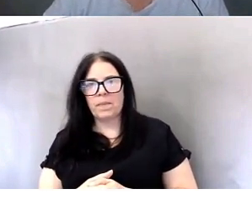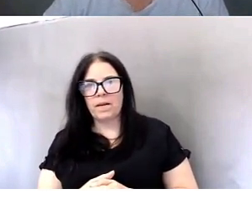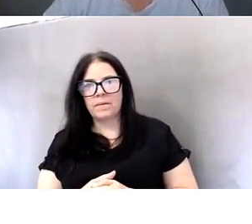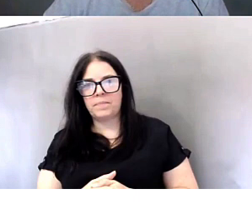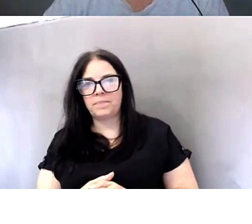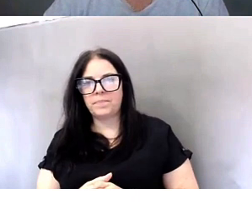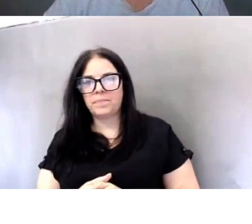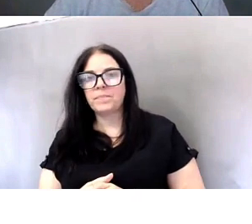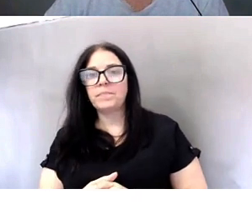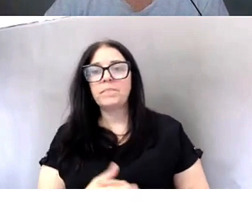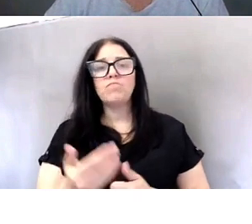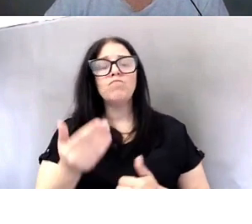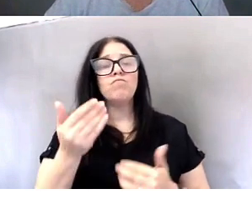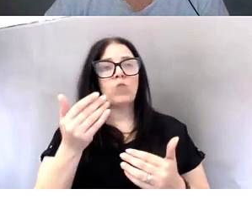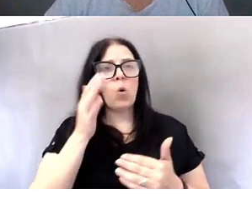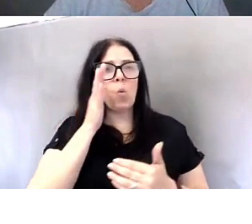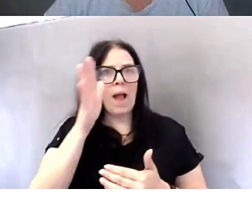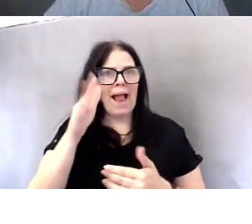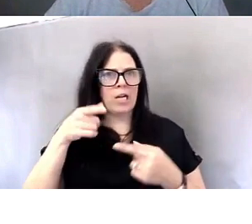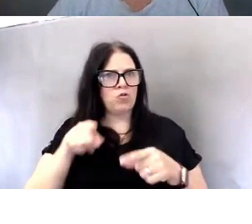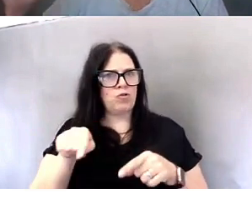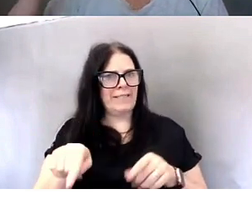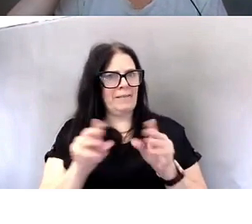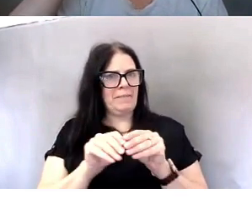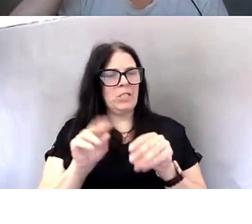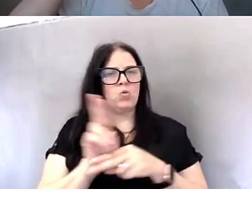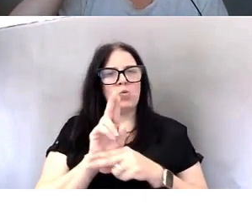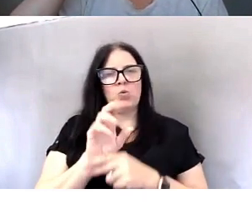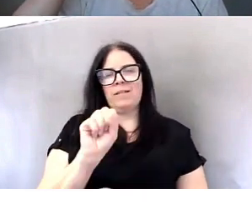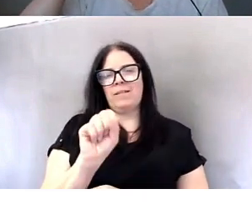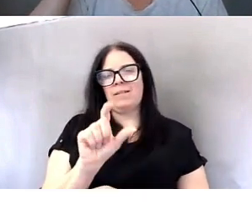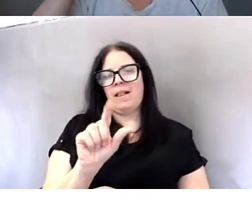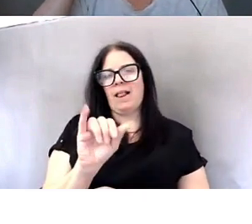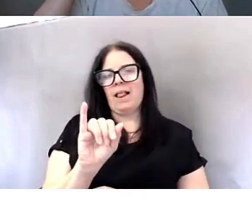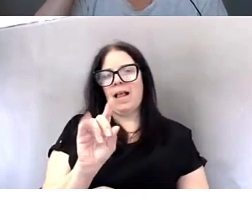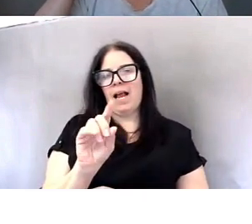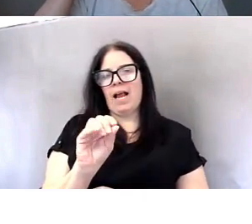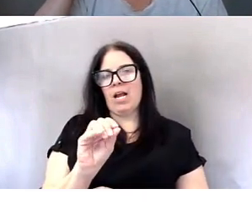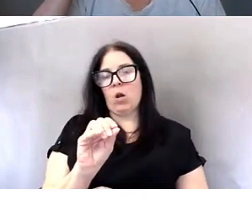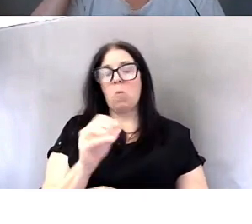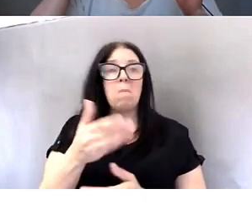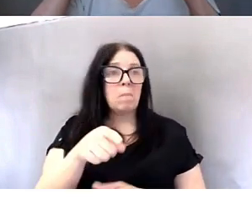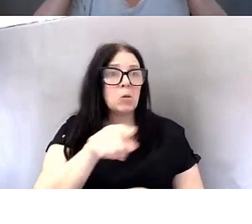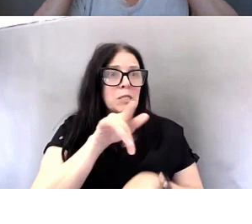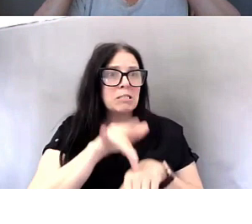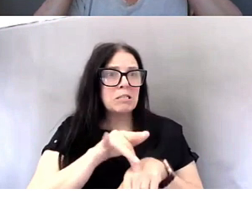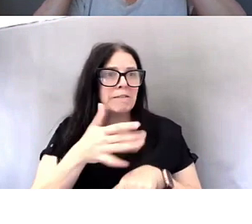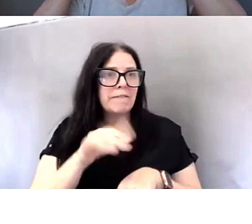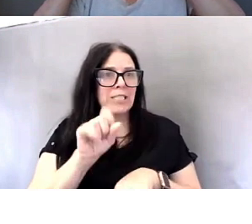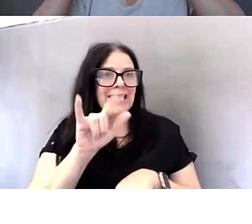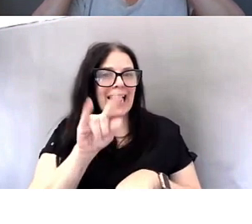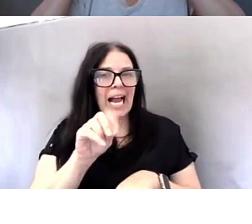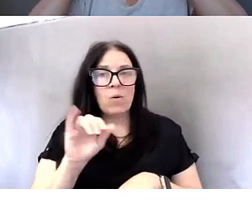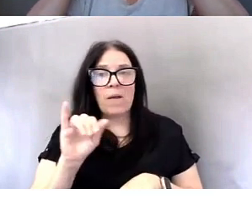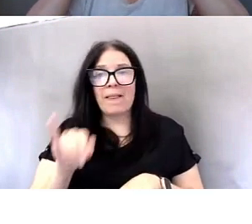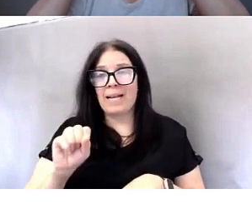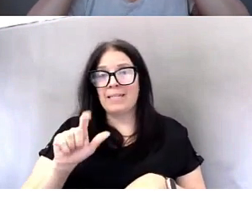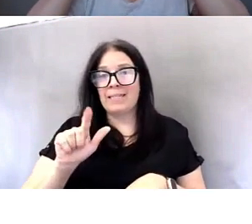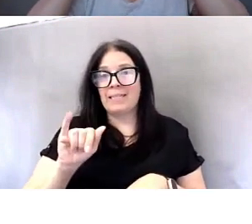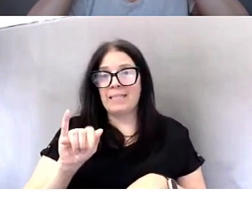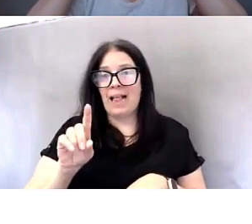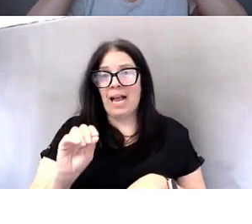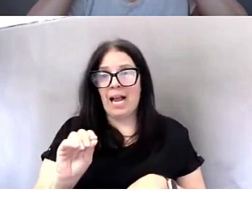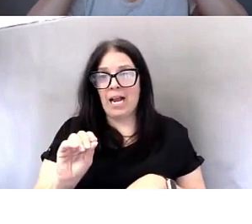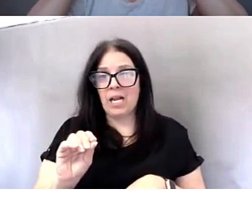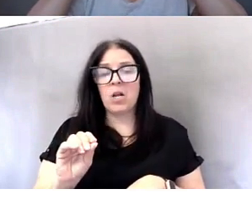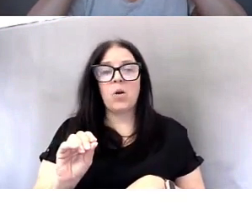tool called Slido. If you came to Zoom sessions before, we have used it in the past. Slido tool allows us to share questions